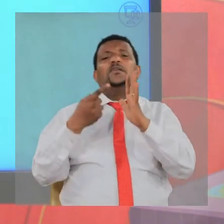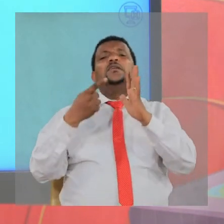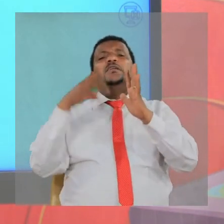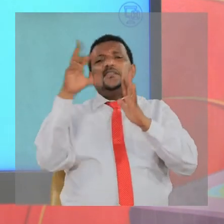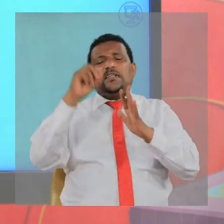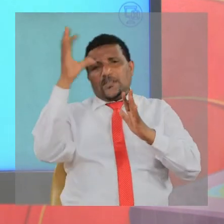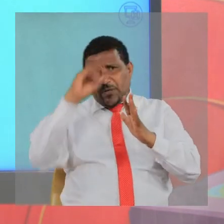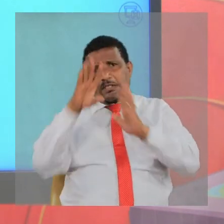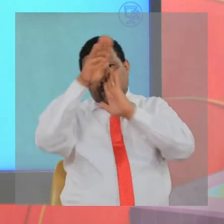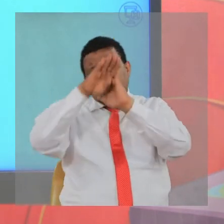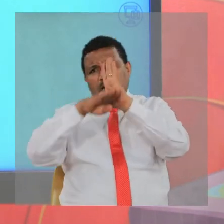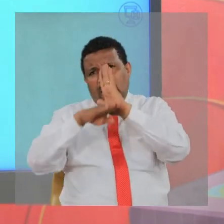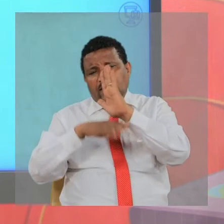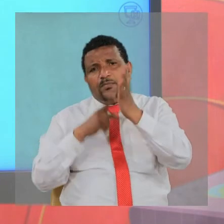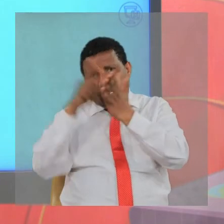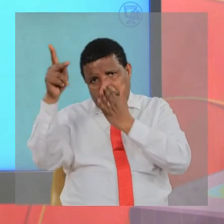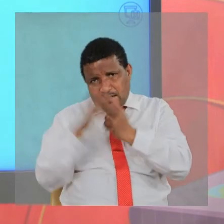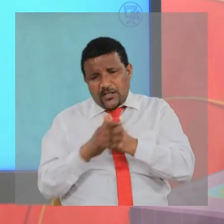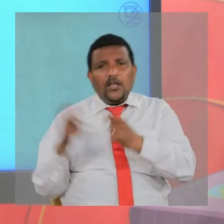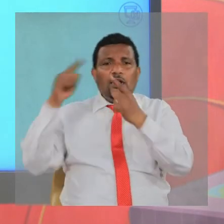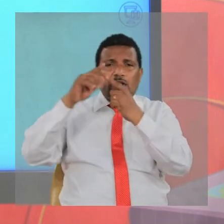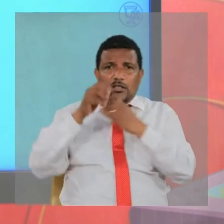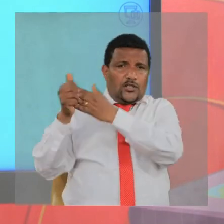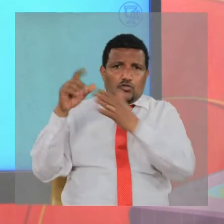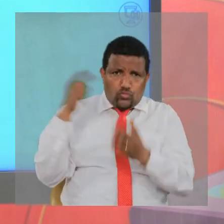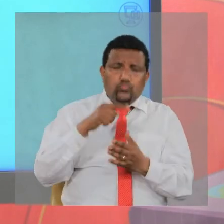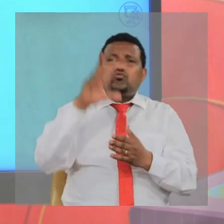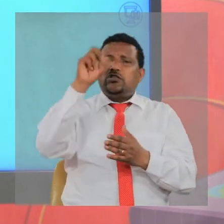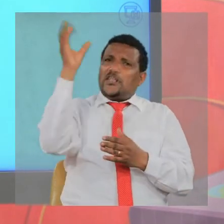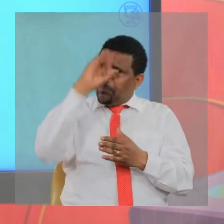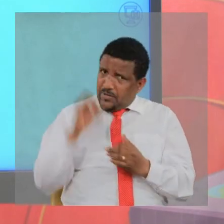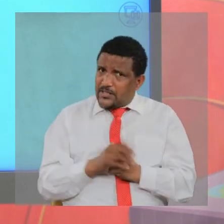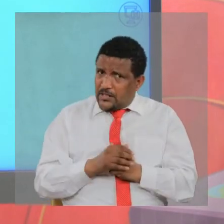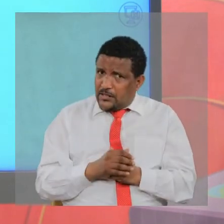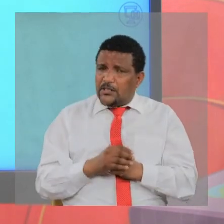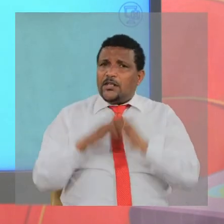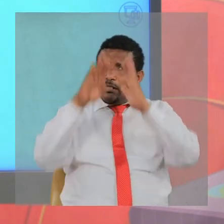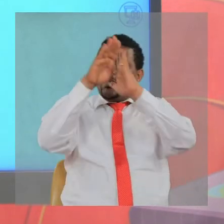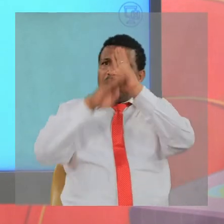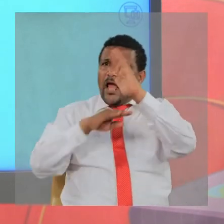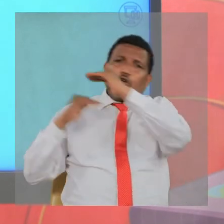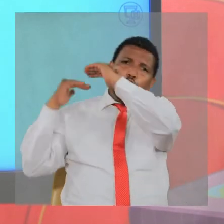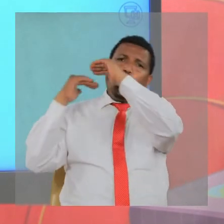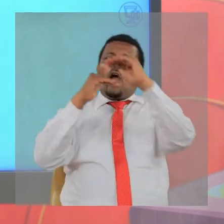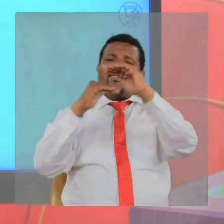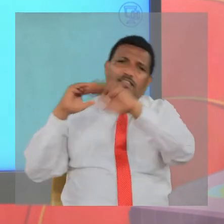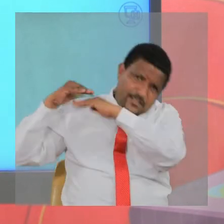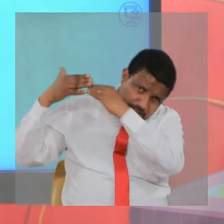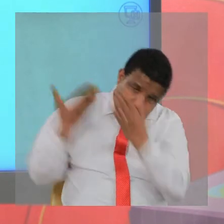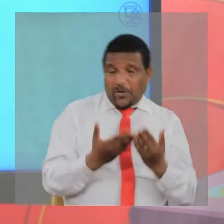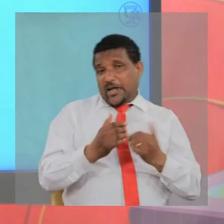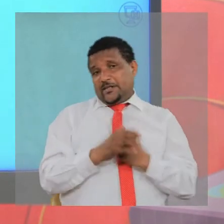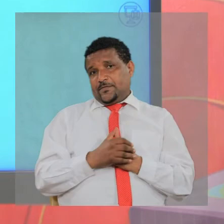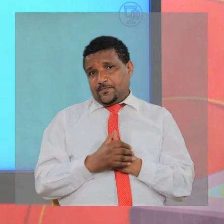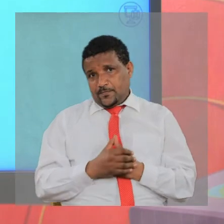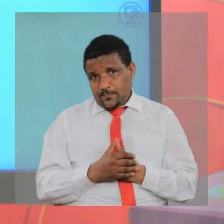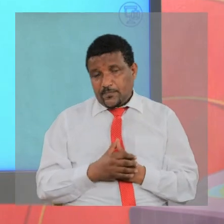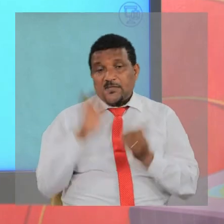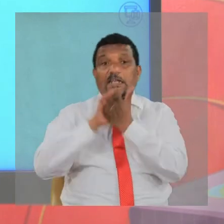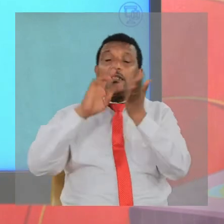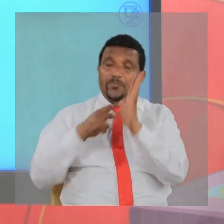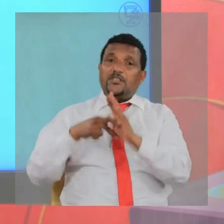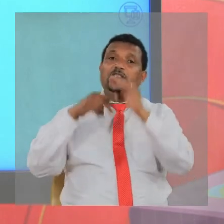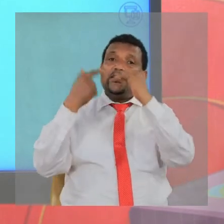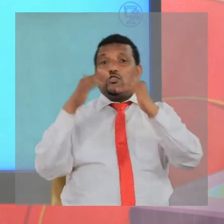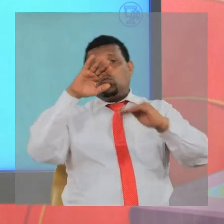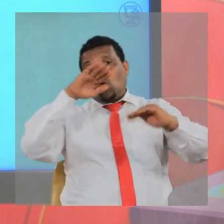30% decline in price leads to a 30% decline in quantity supplied. That means